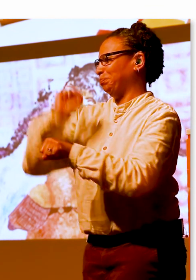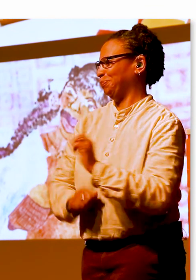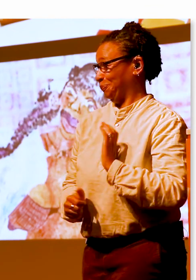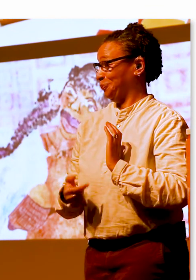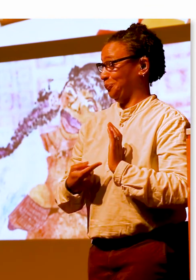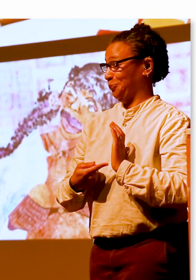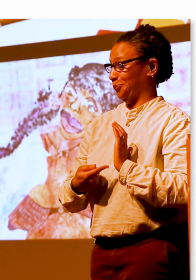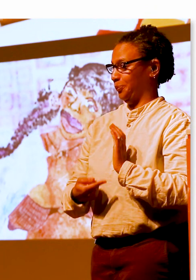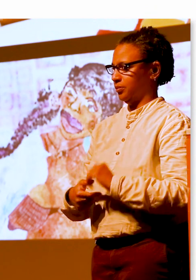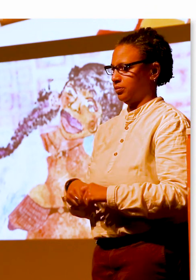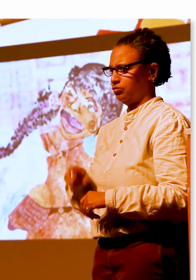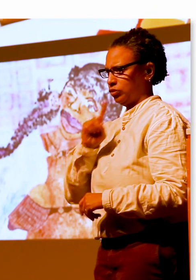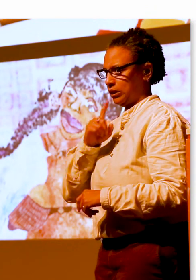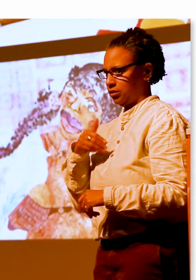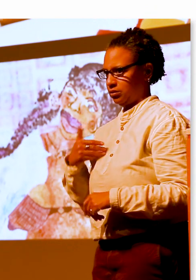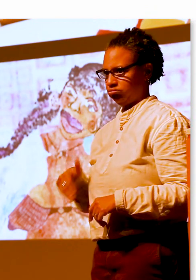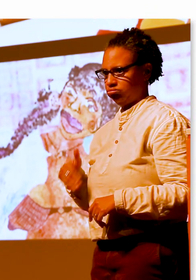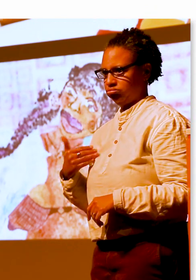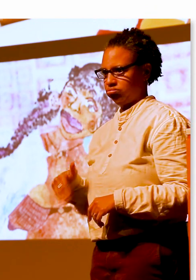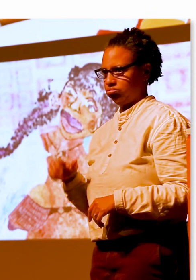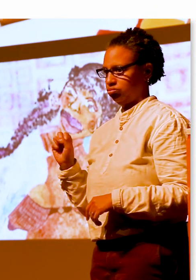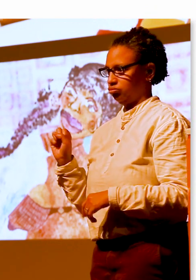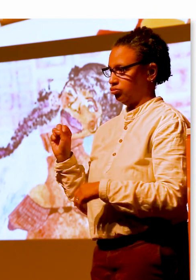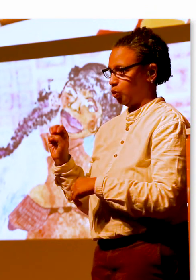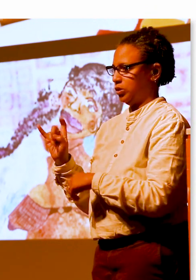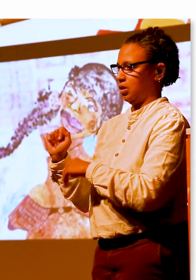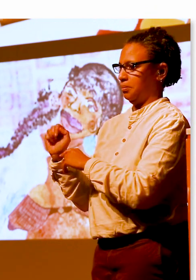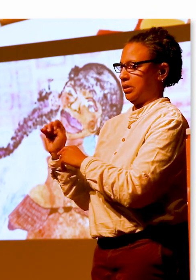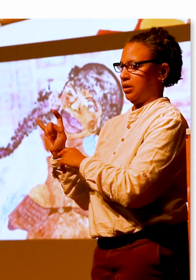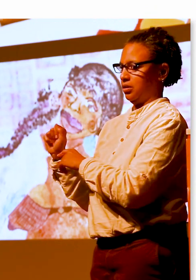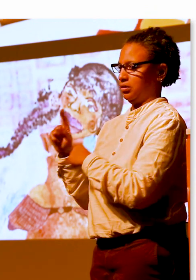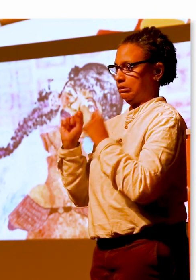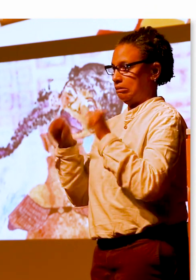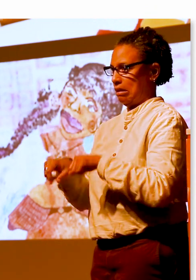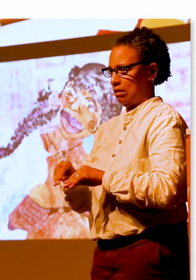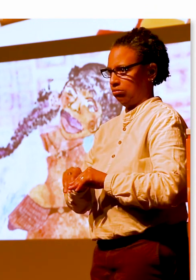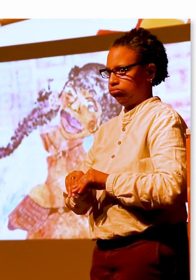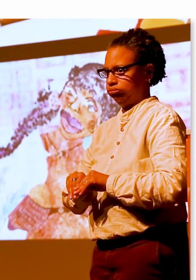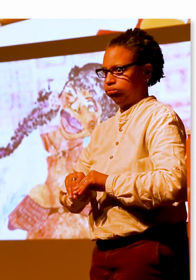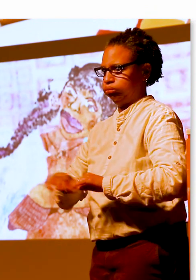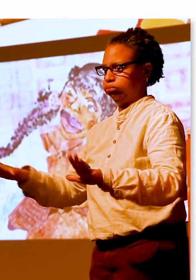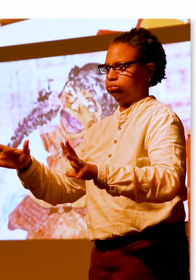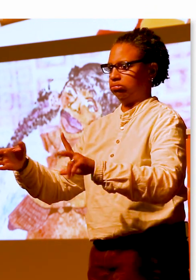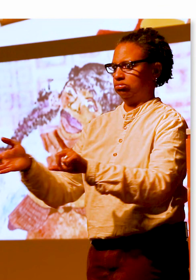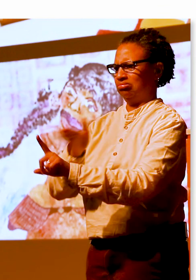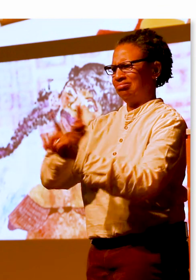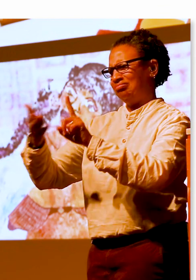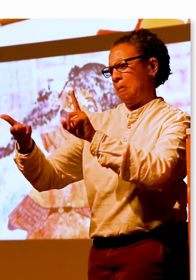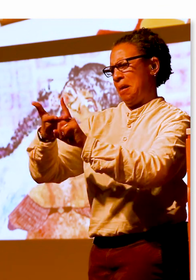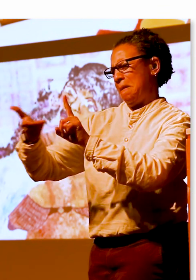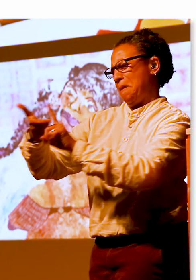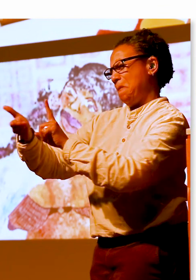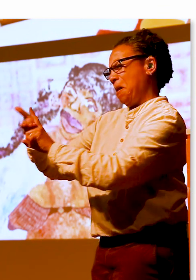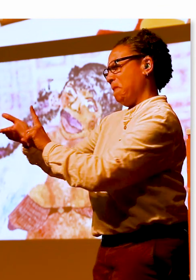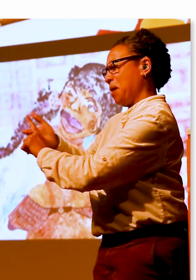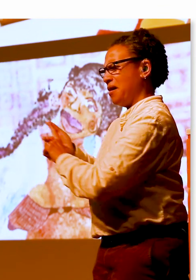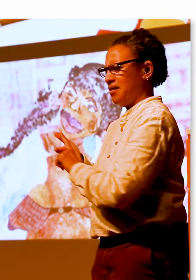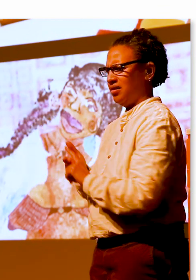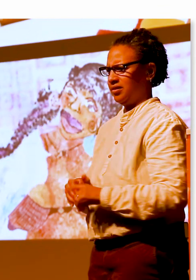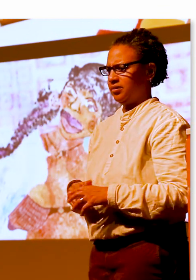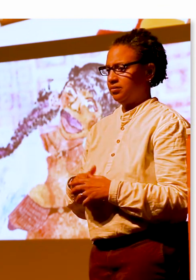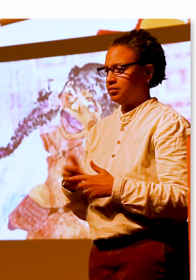really like decidedly reach new audiences. It challenged me to think about how I could use social media to draw people to destinations